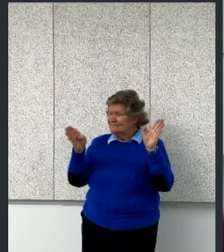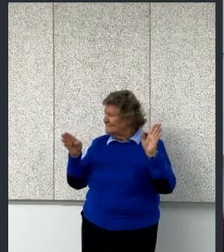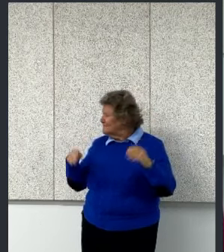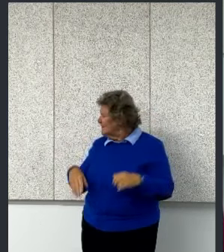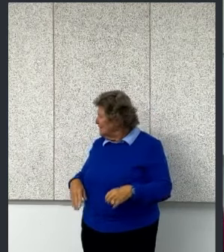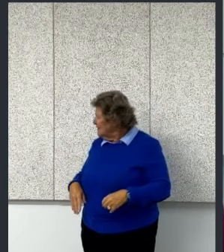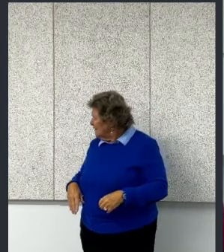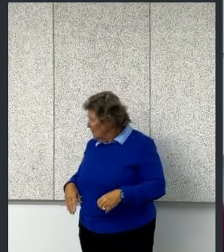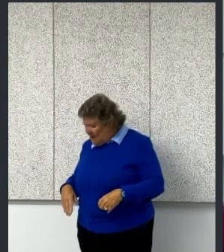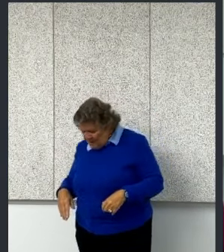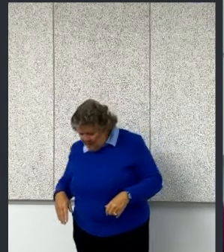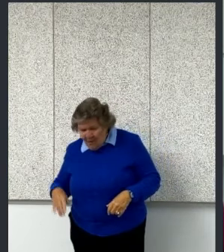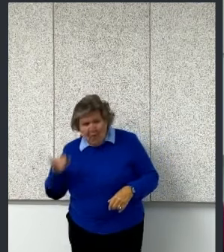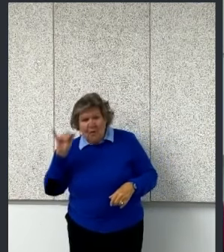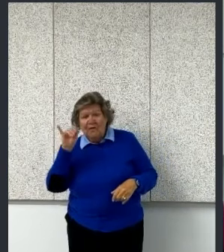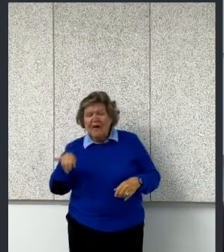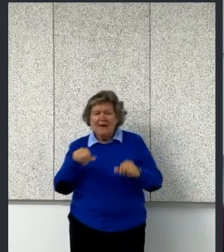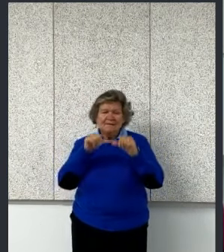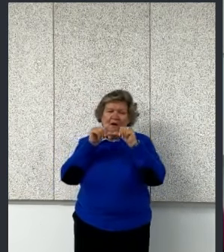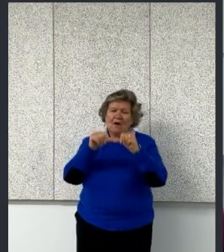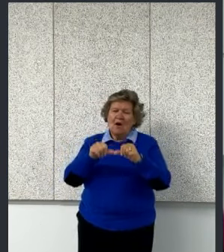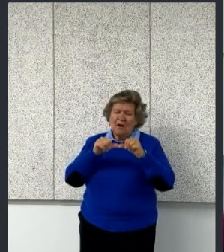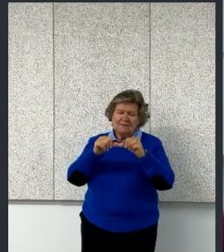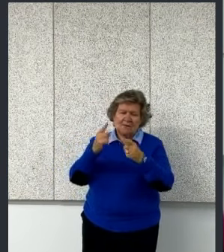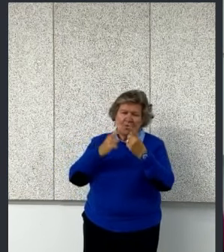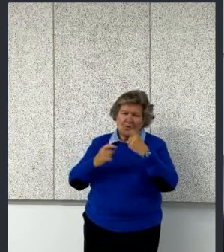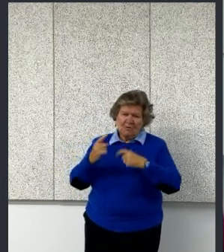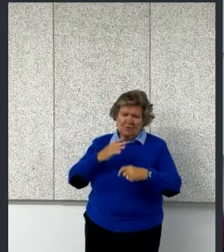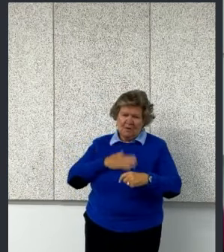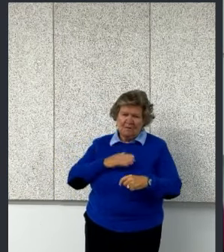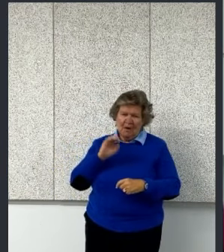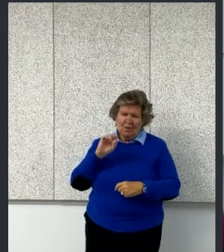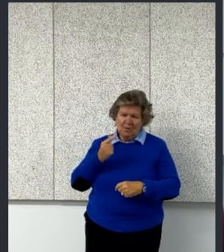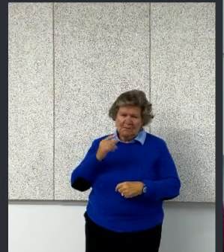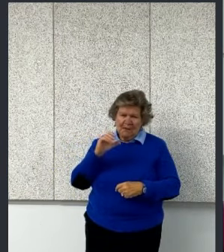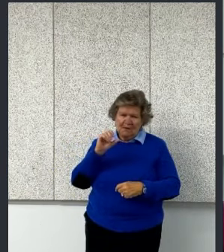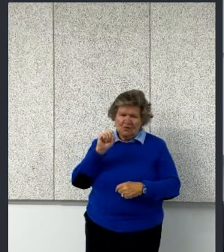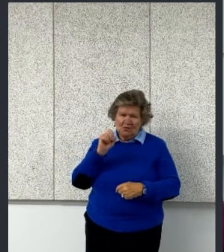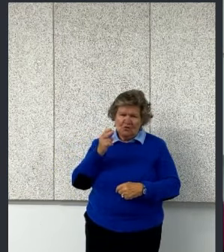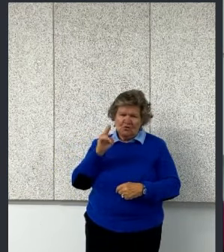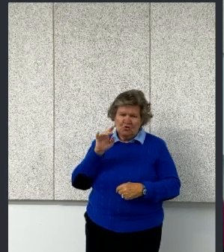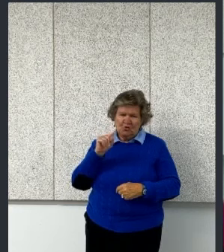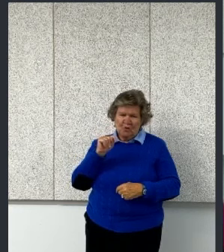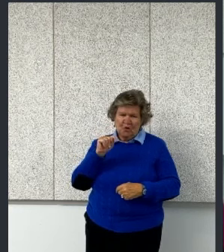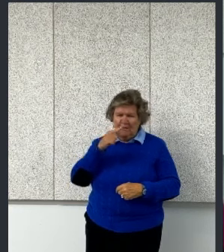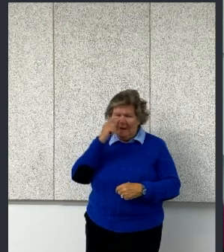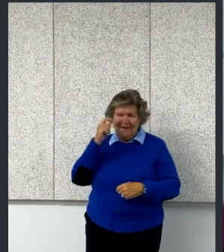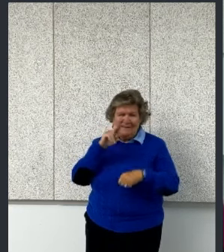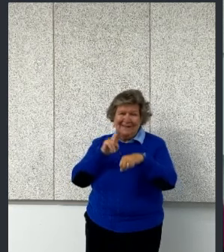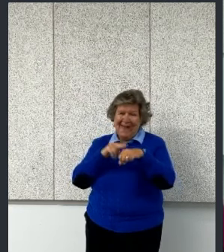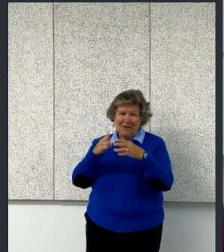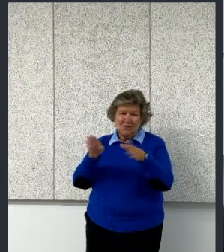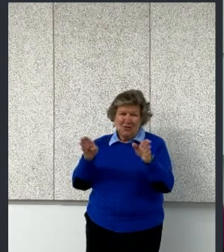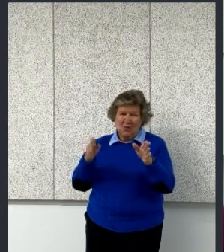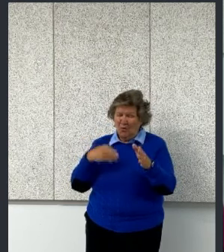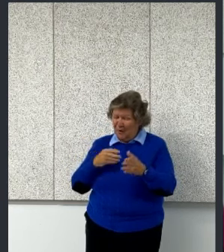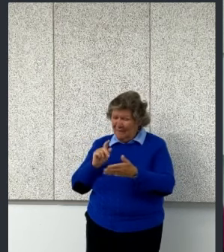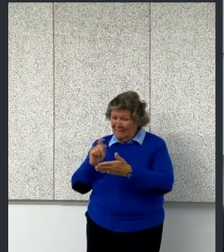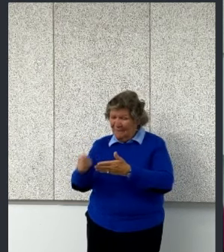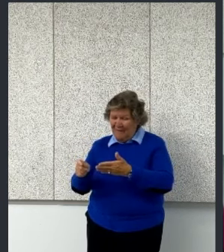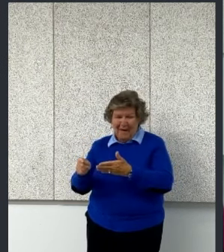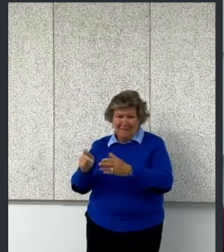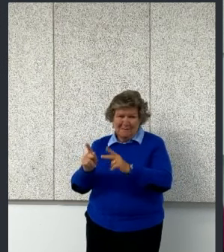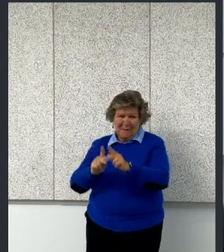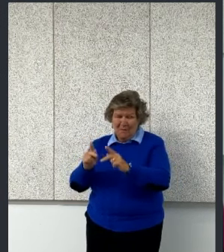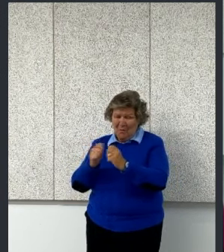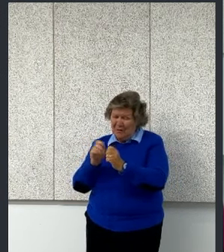constant question at Schubert, because we are a national funder, because we do fund companies with really small budgets of